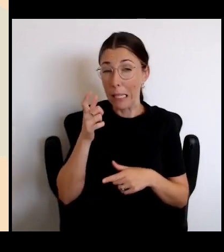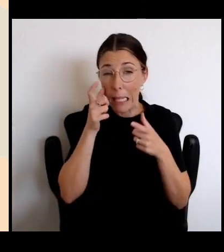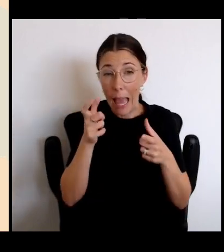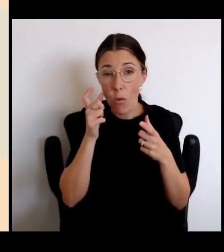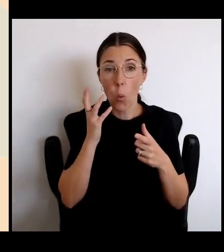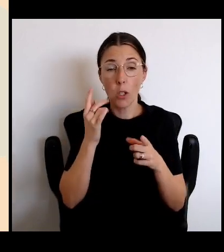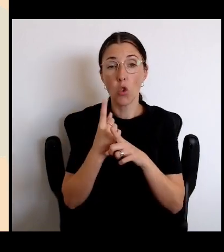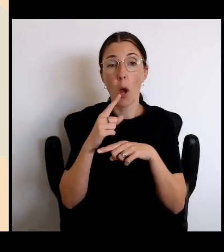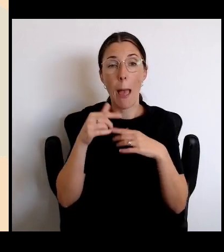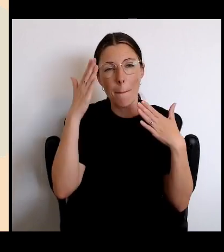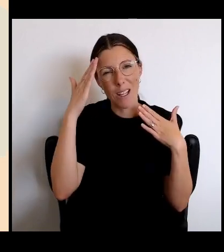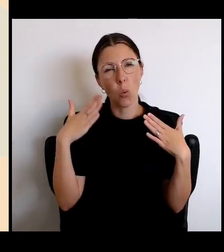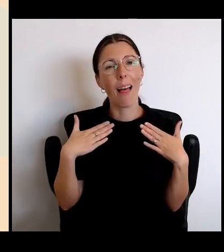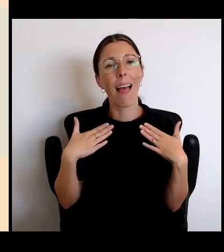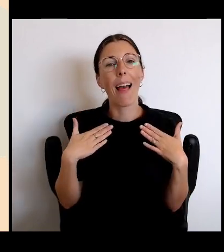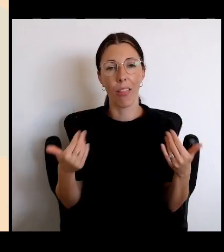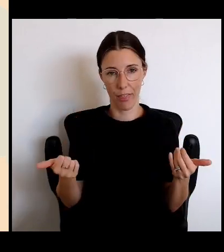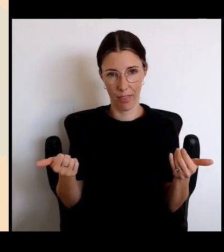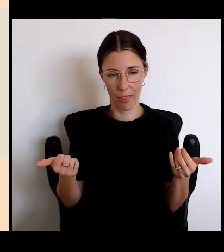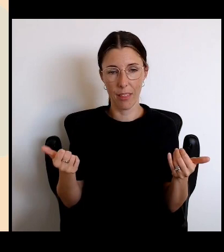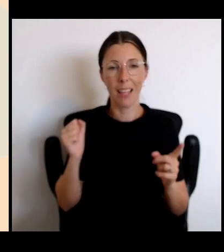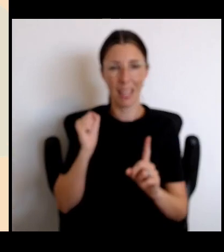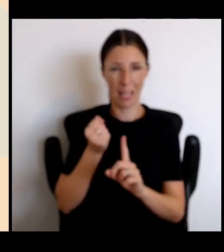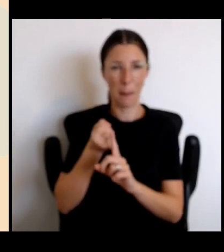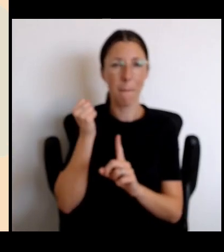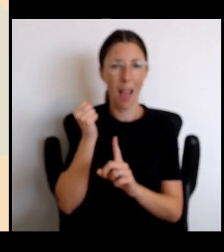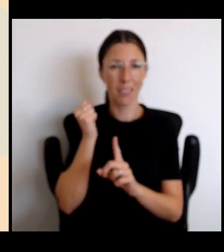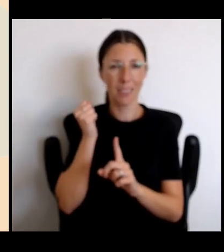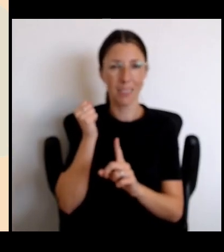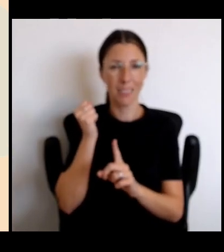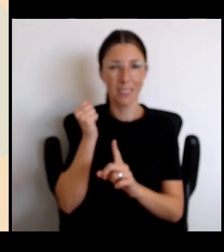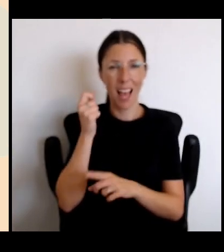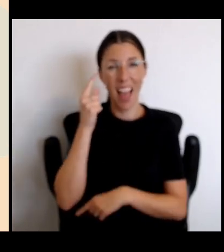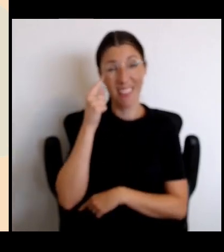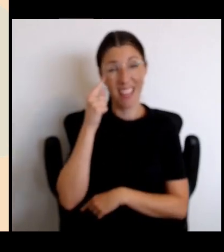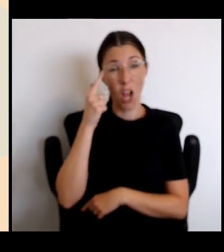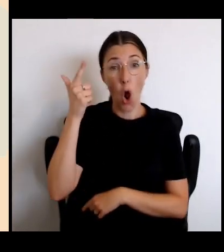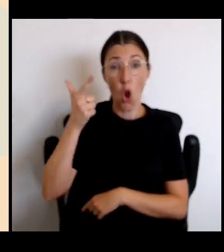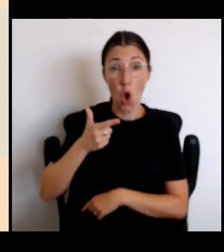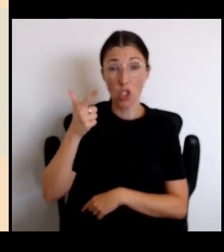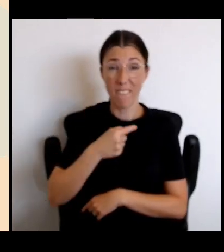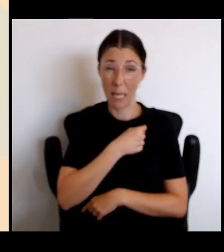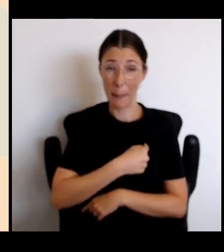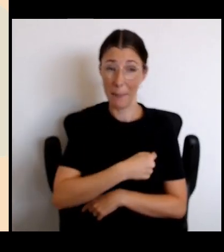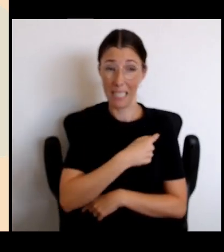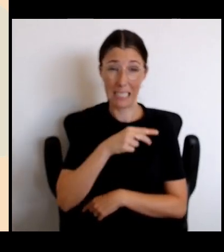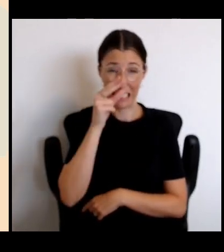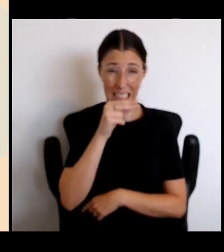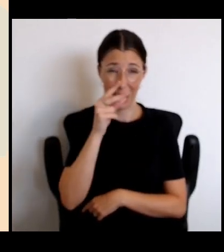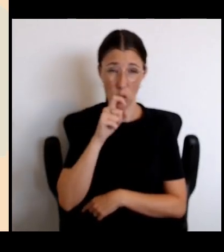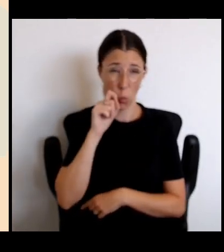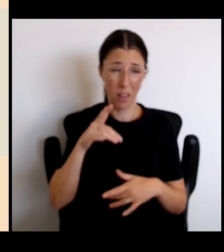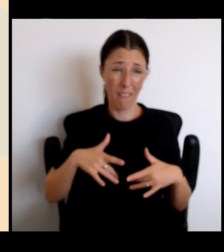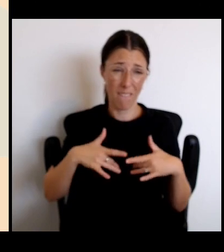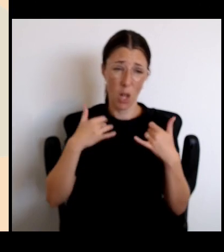consequences, because I think that could make a whole lot of committed teenagers feel worse. and it's probably not relevant